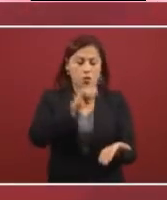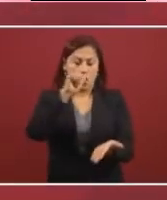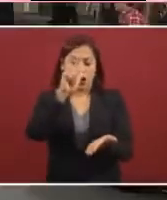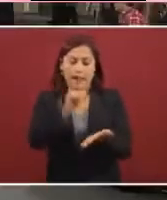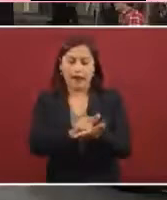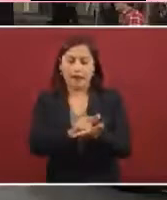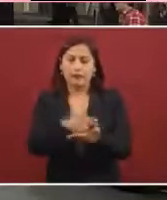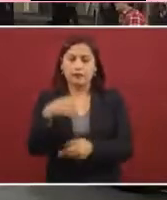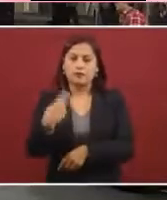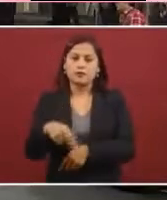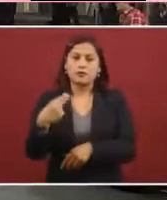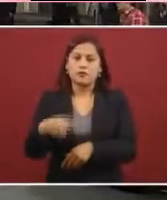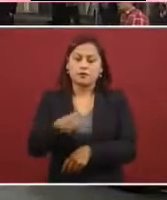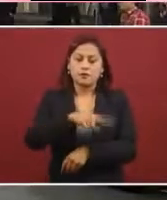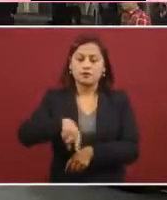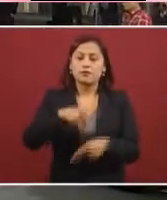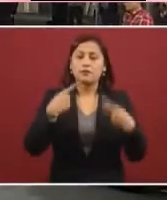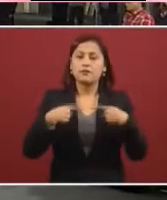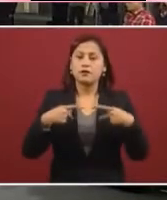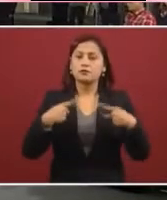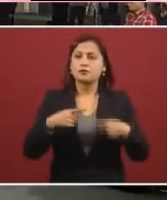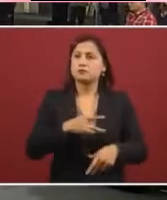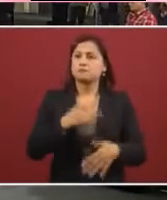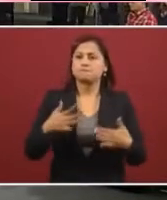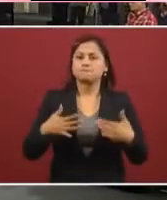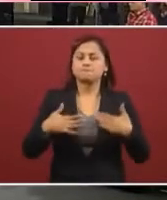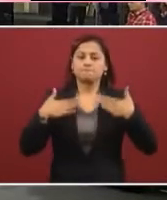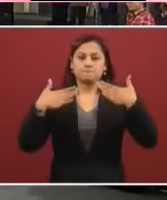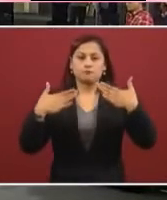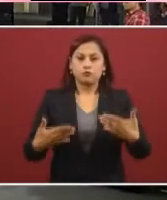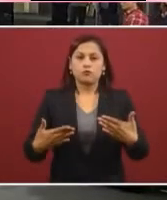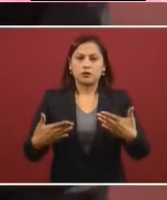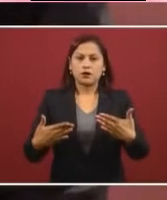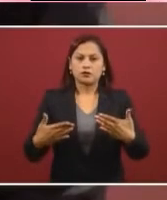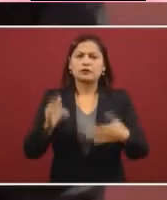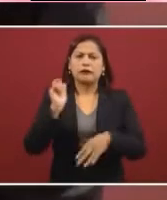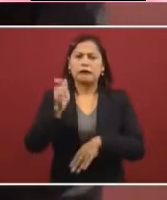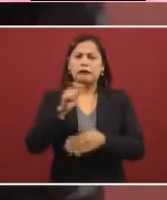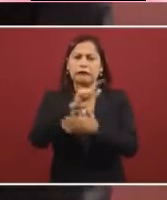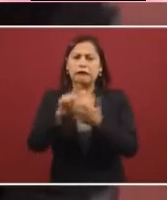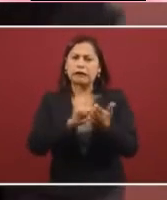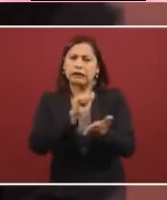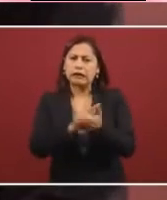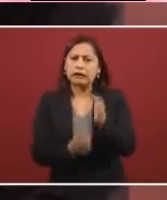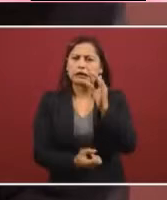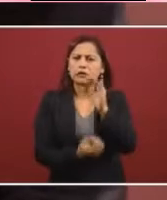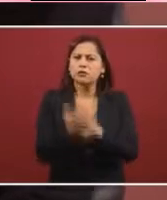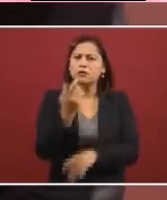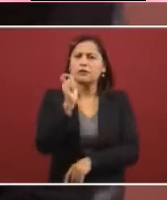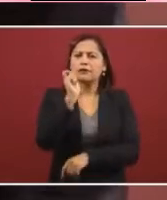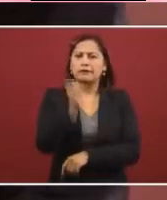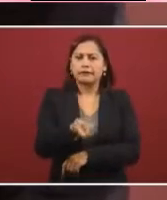a new law of confidence for the citizens that will consist of